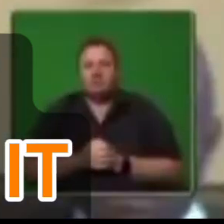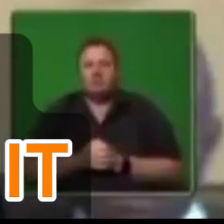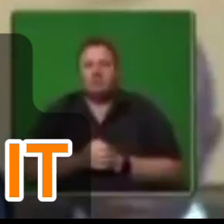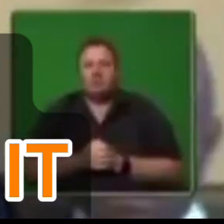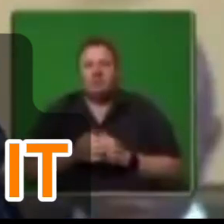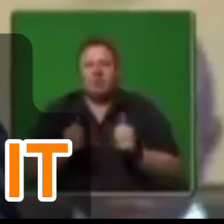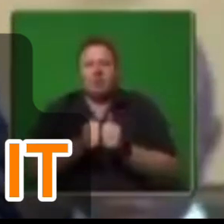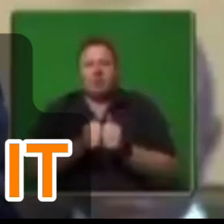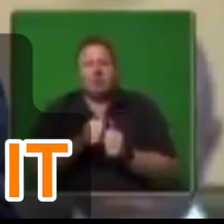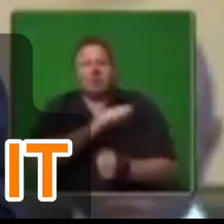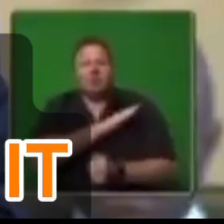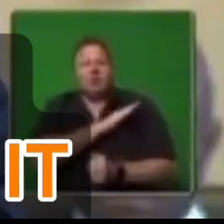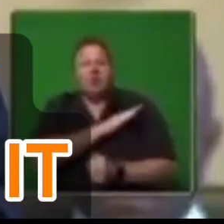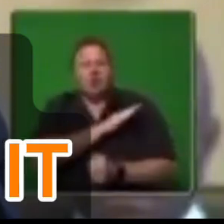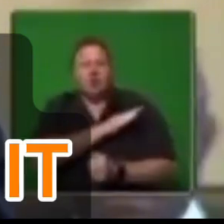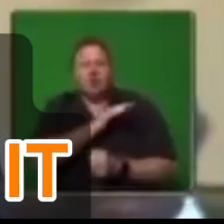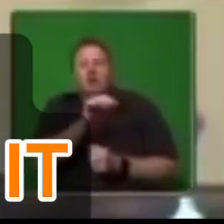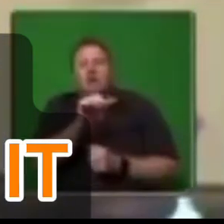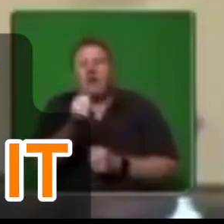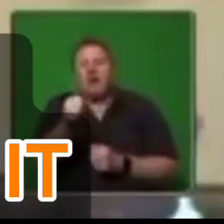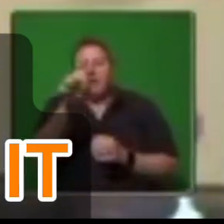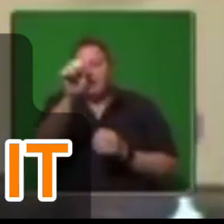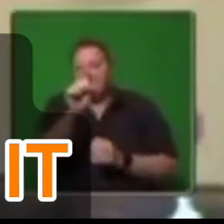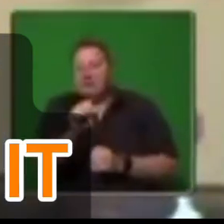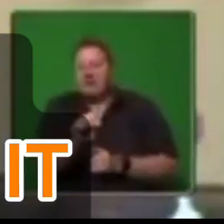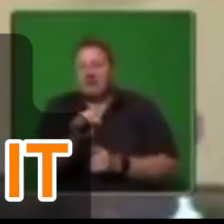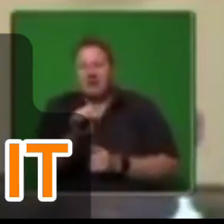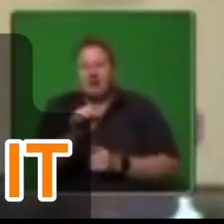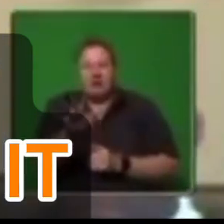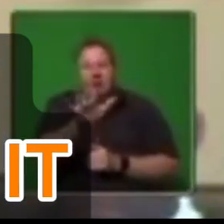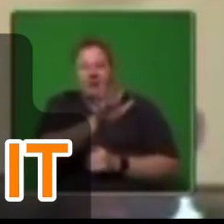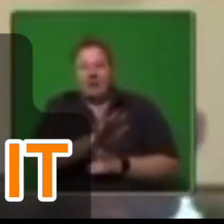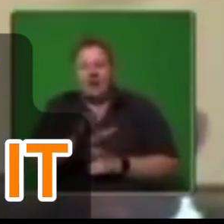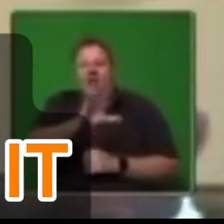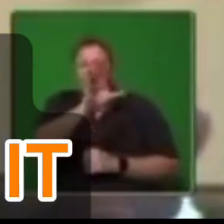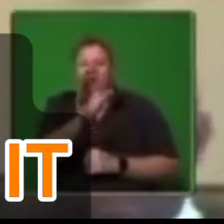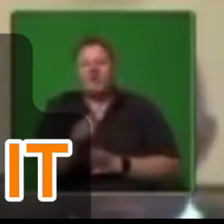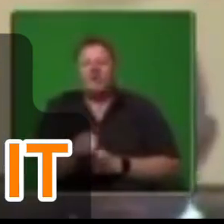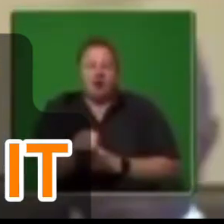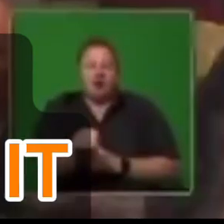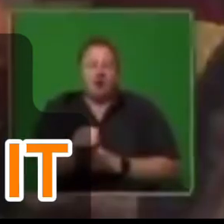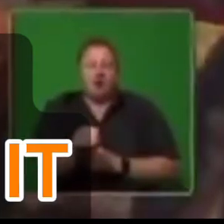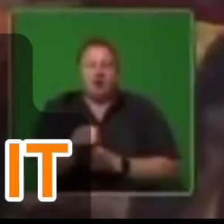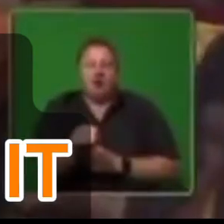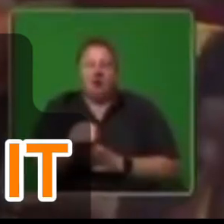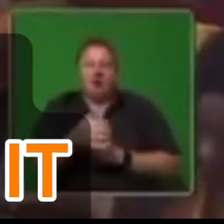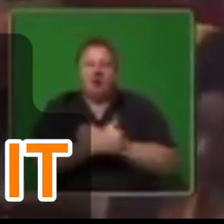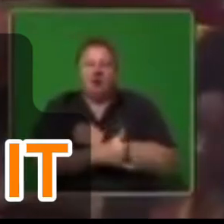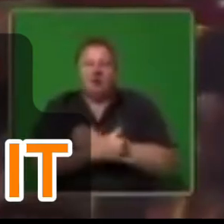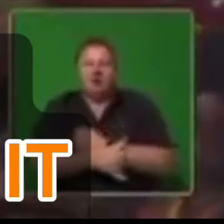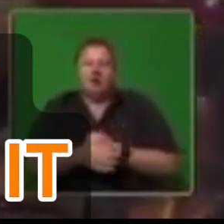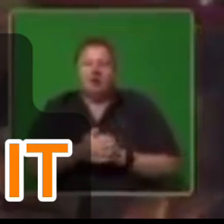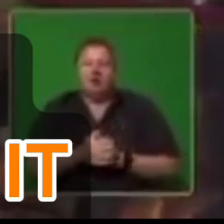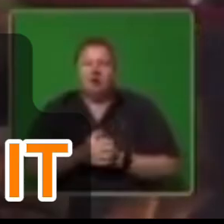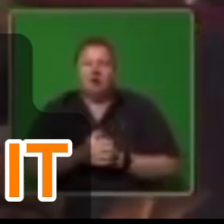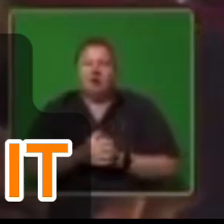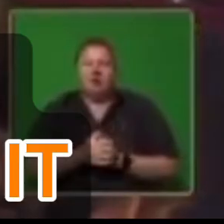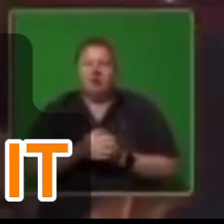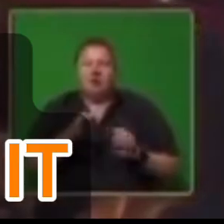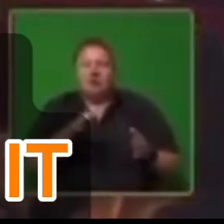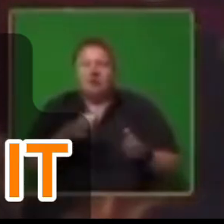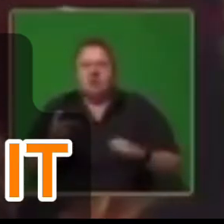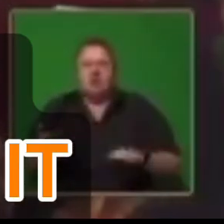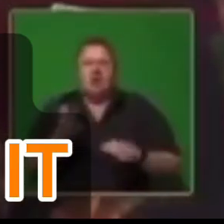Alongside soldiers from other southern African countries, they lost their lives in